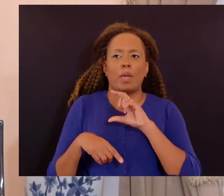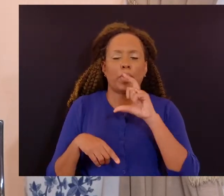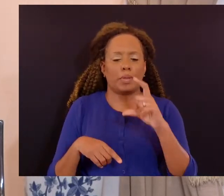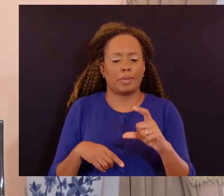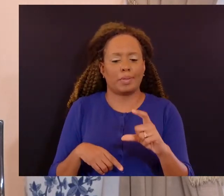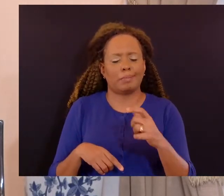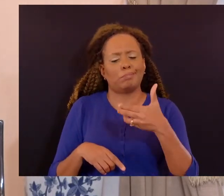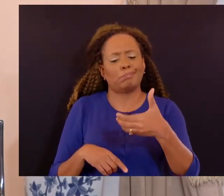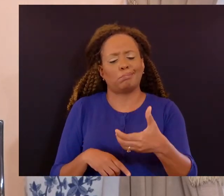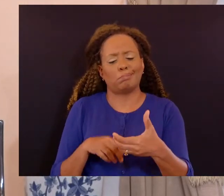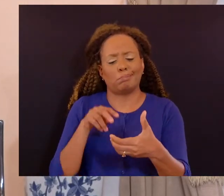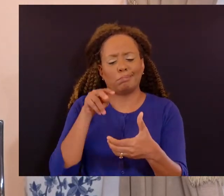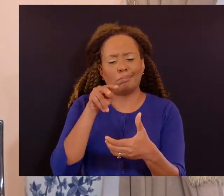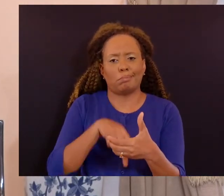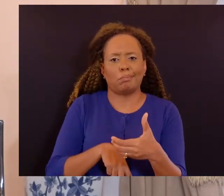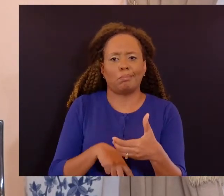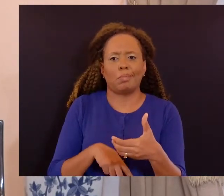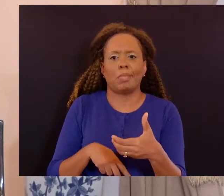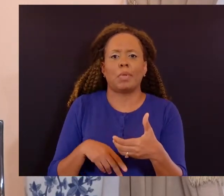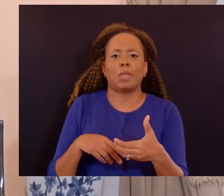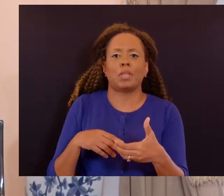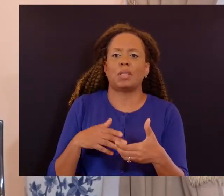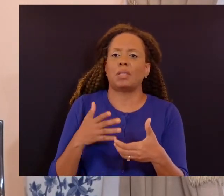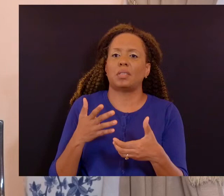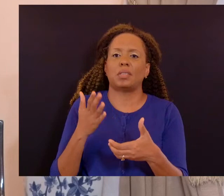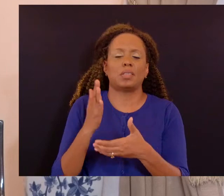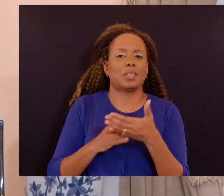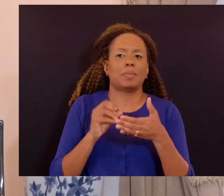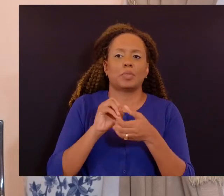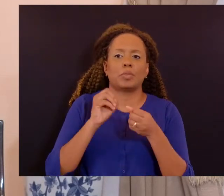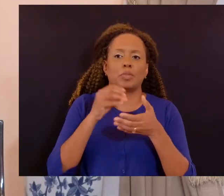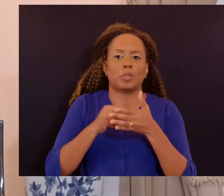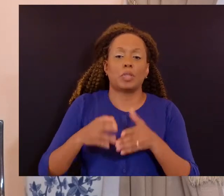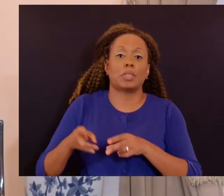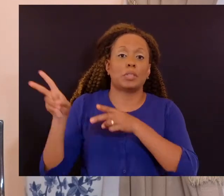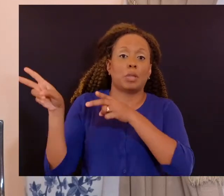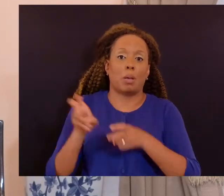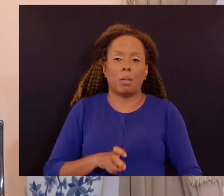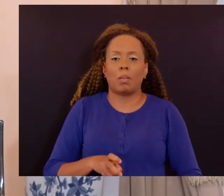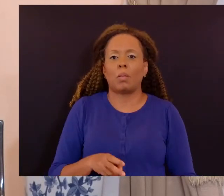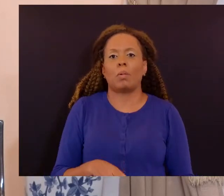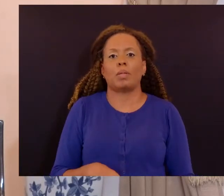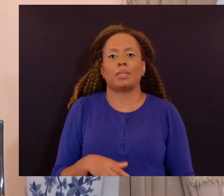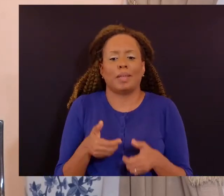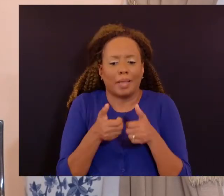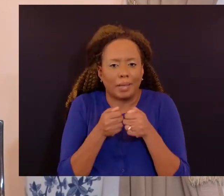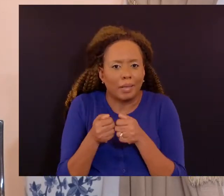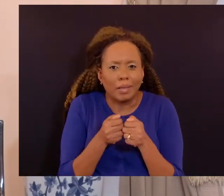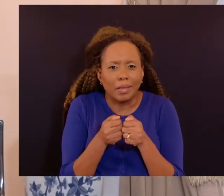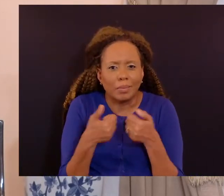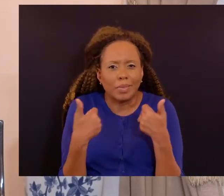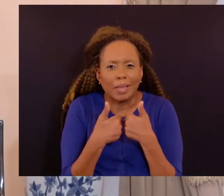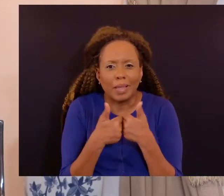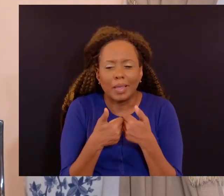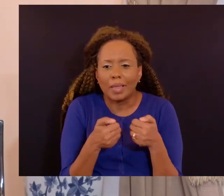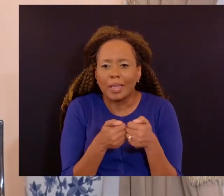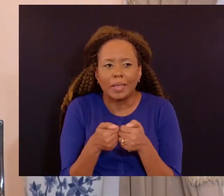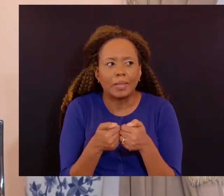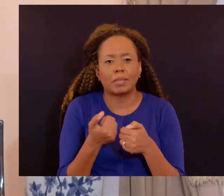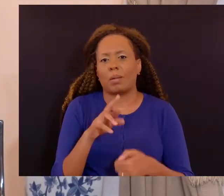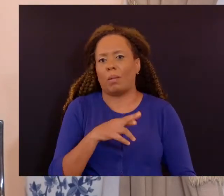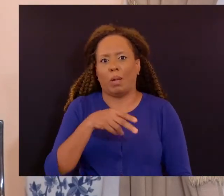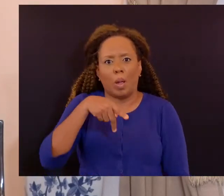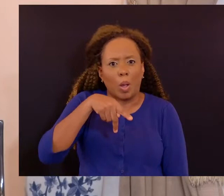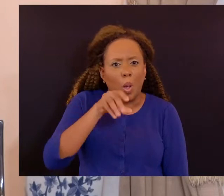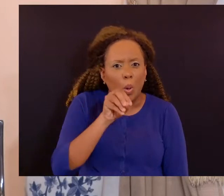content that they are downloading, it is gaming, it is pornographic in some cases. It is all kinds of things that they're trying